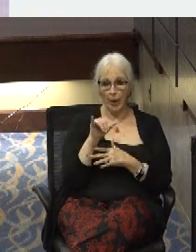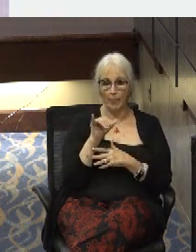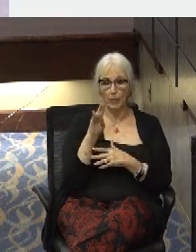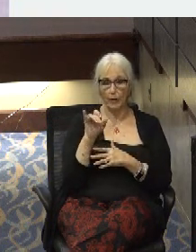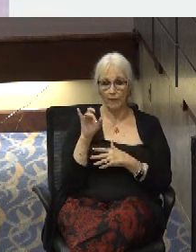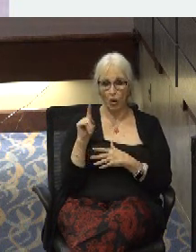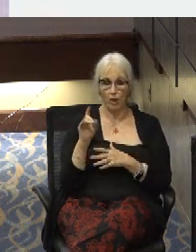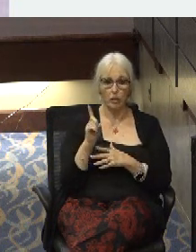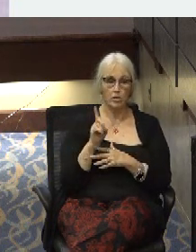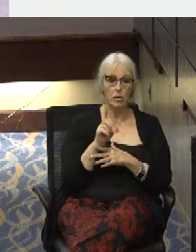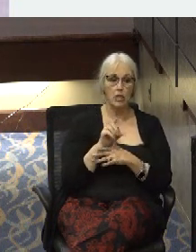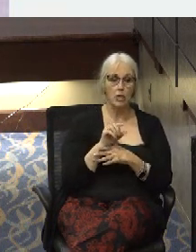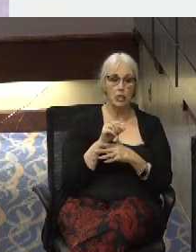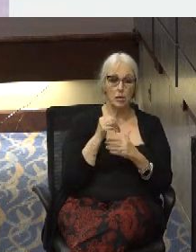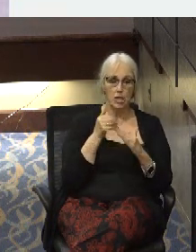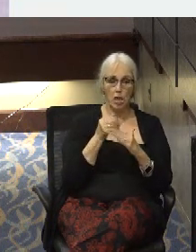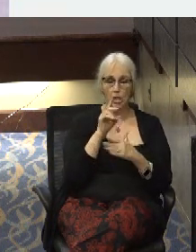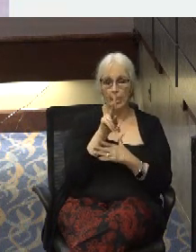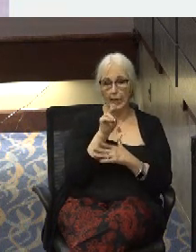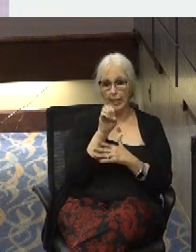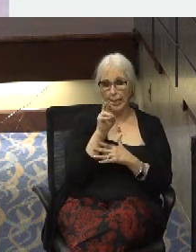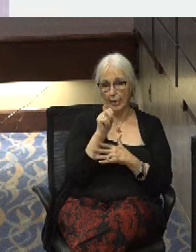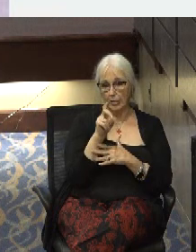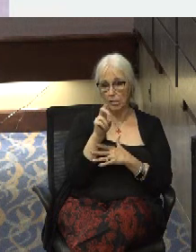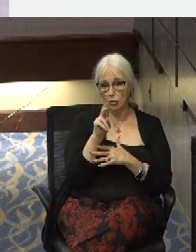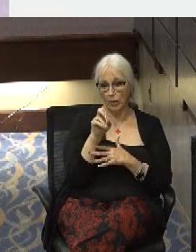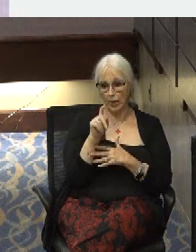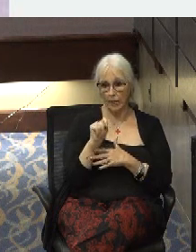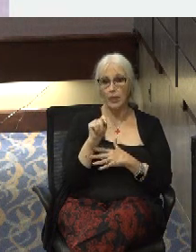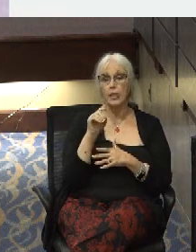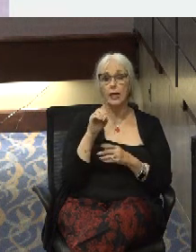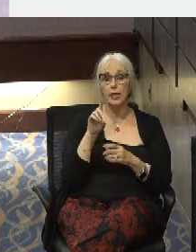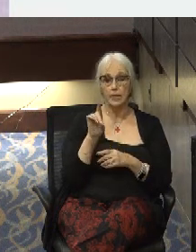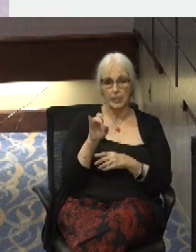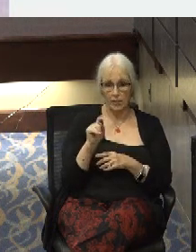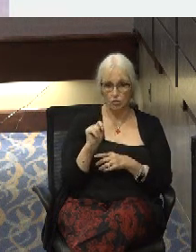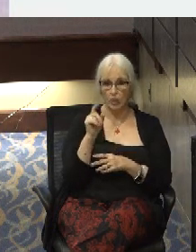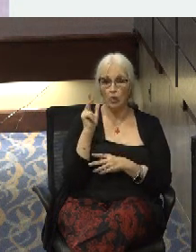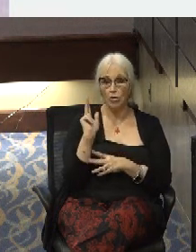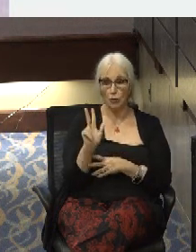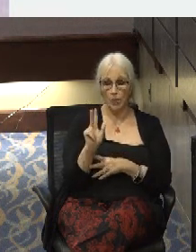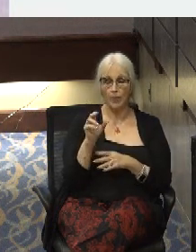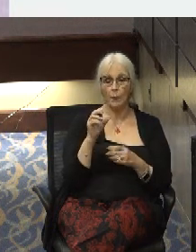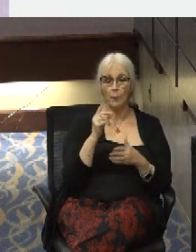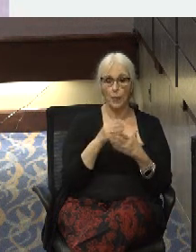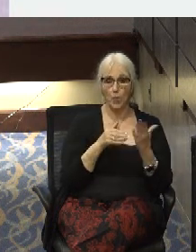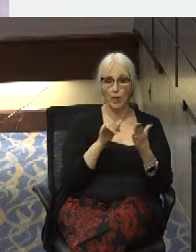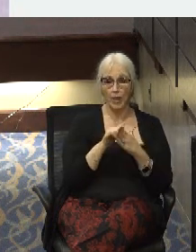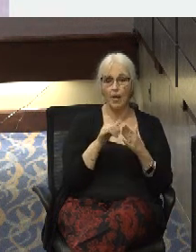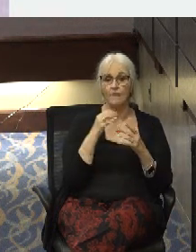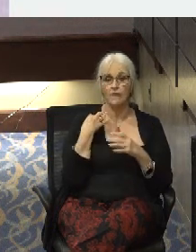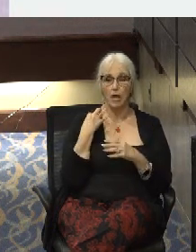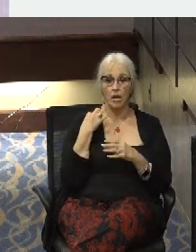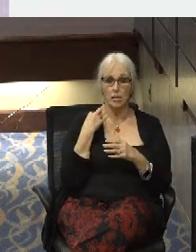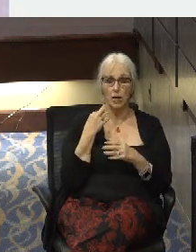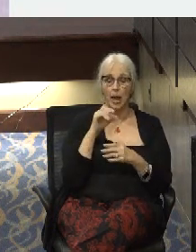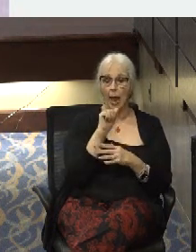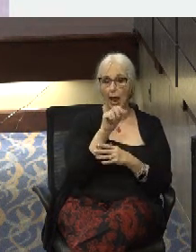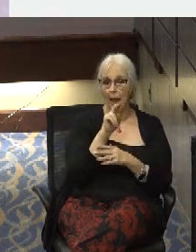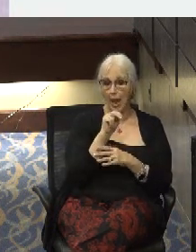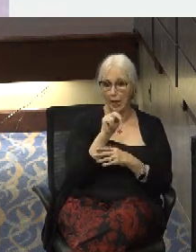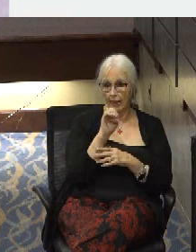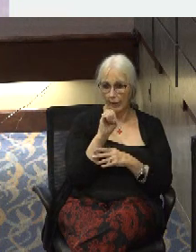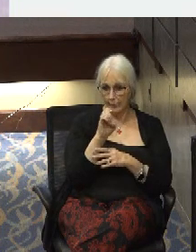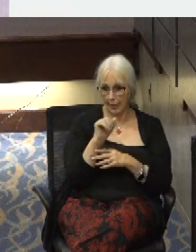This is within the Kendrick neighborhood in Council District 3 and is part of a recent voluntary annexation of about